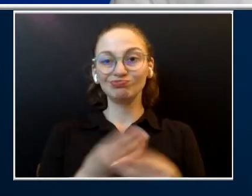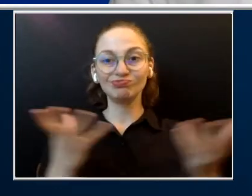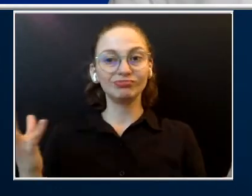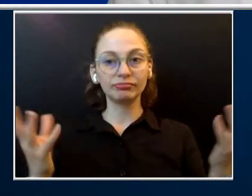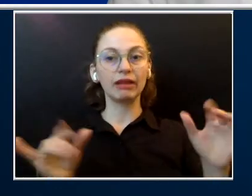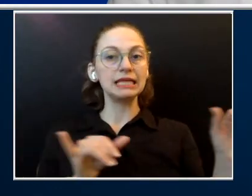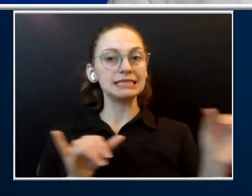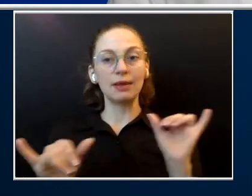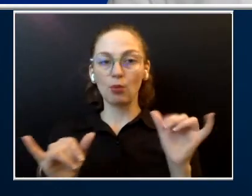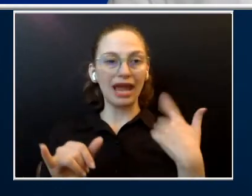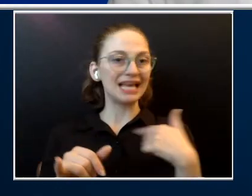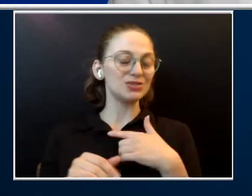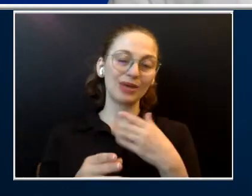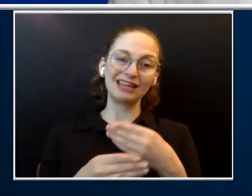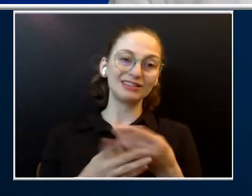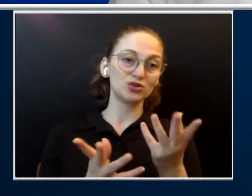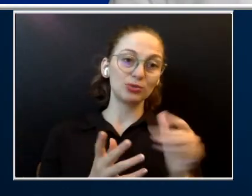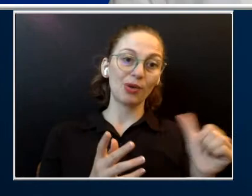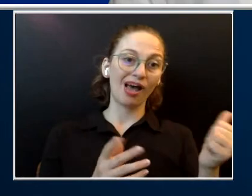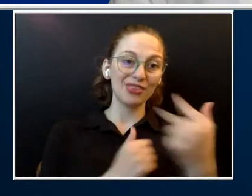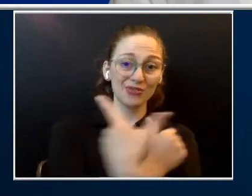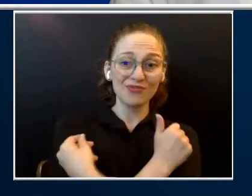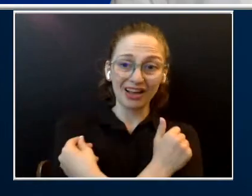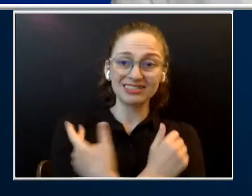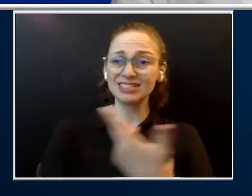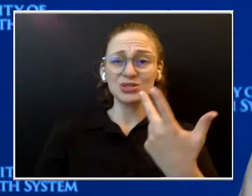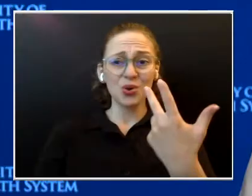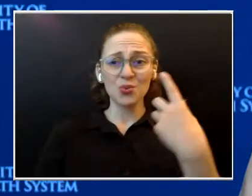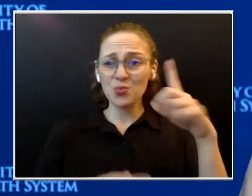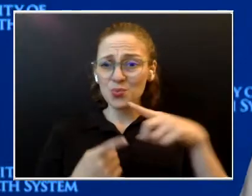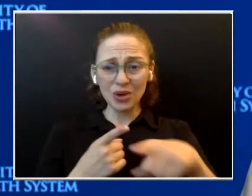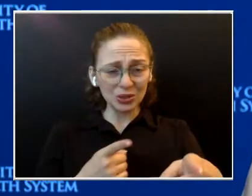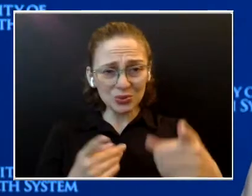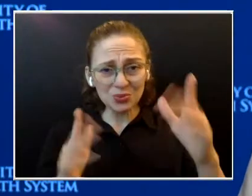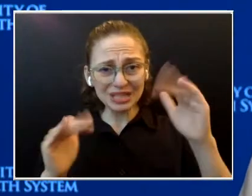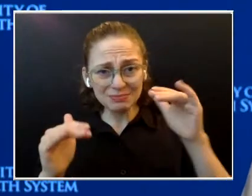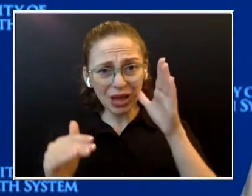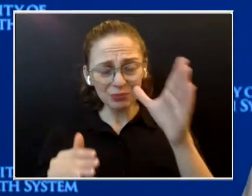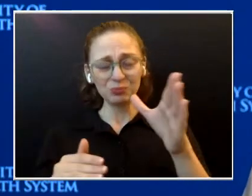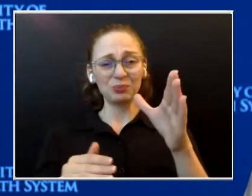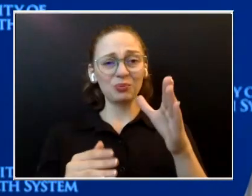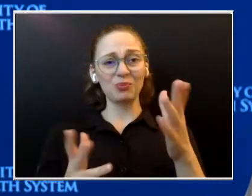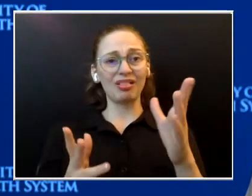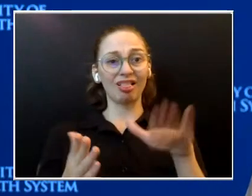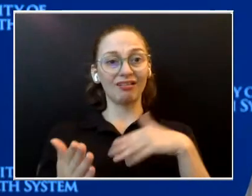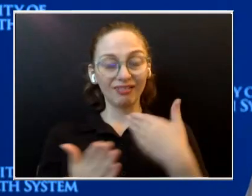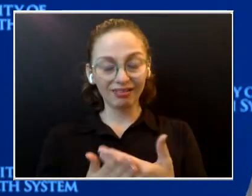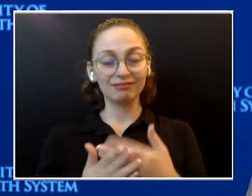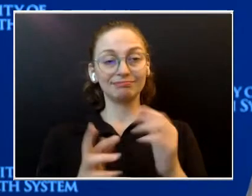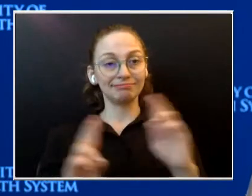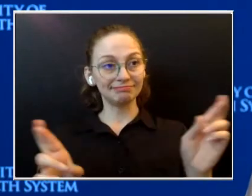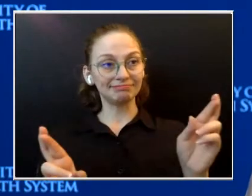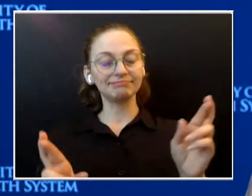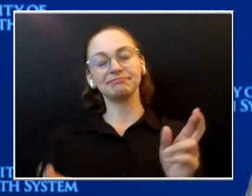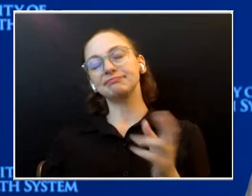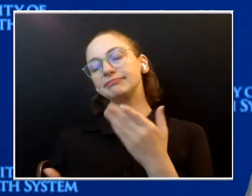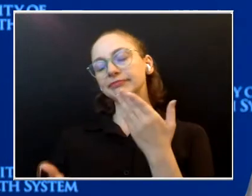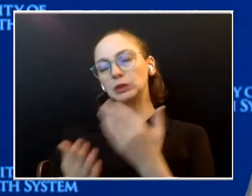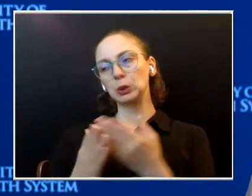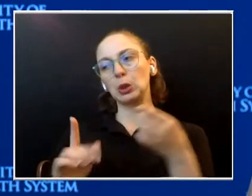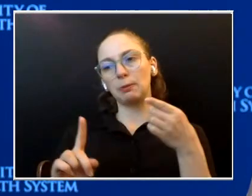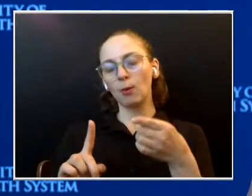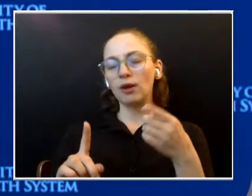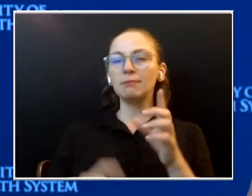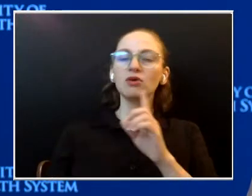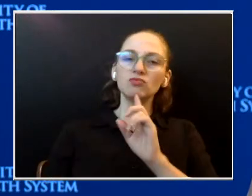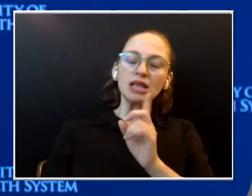bumpier. When do you think we're going to get it? What's the story here? No, I think that's right. But to your first point, we have to really kind of marvel at what